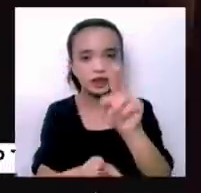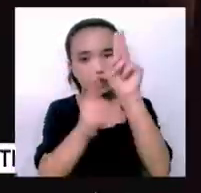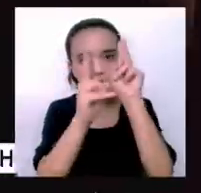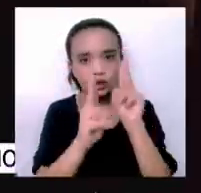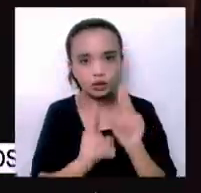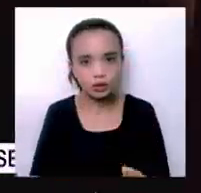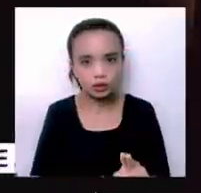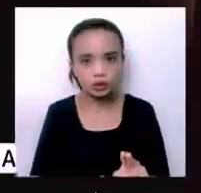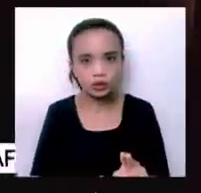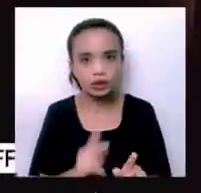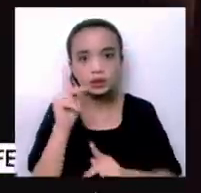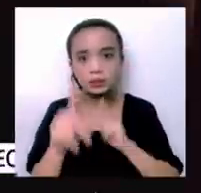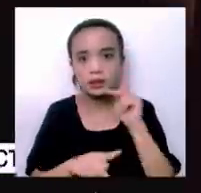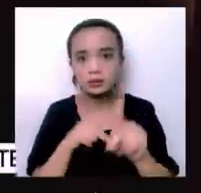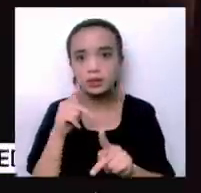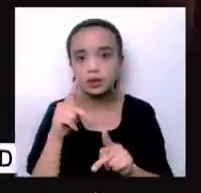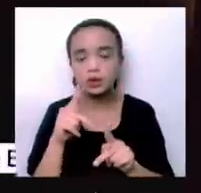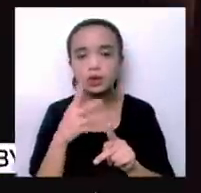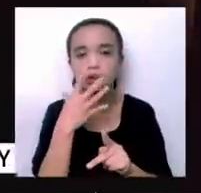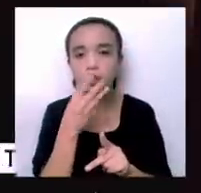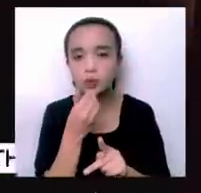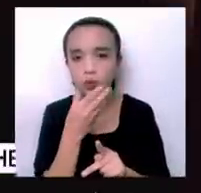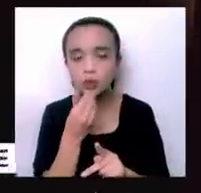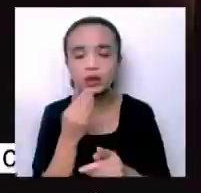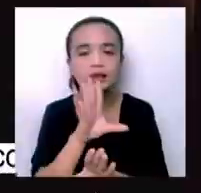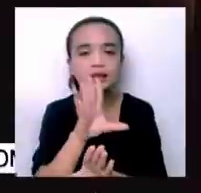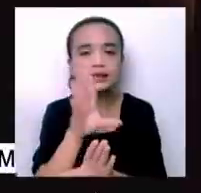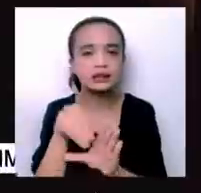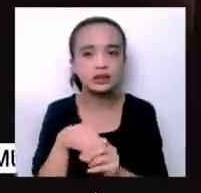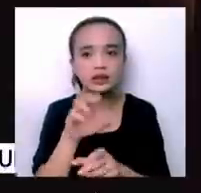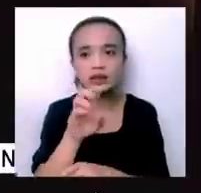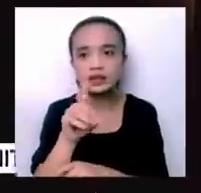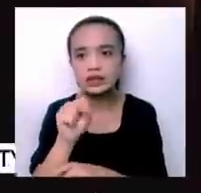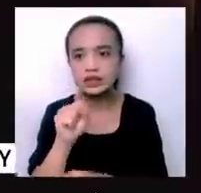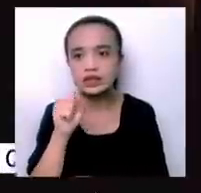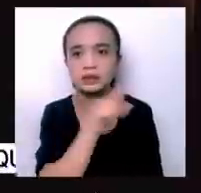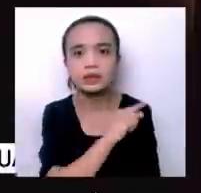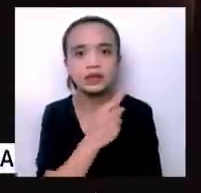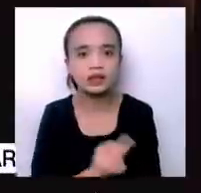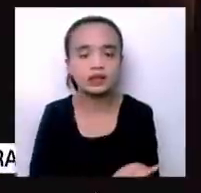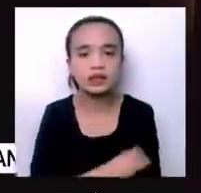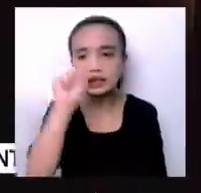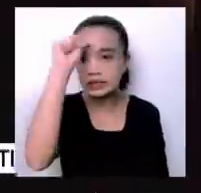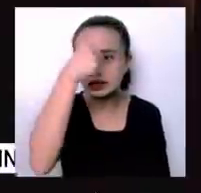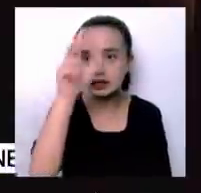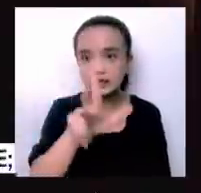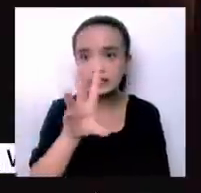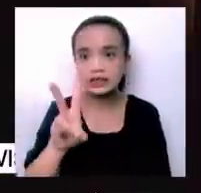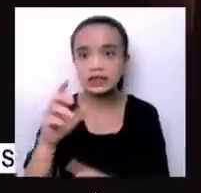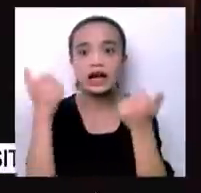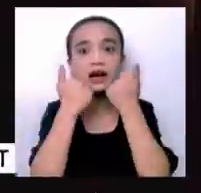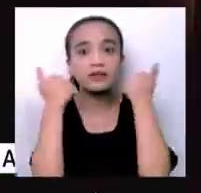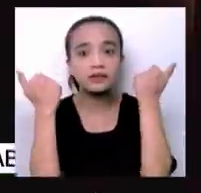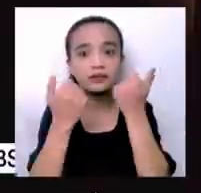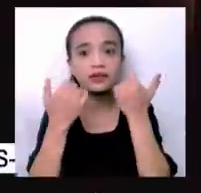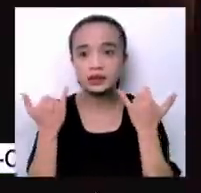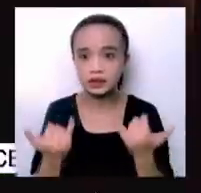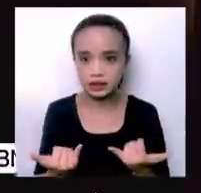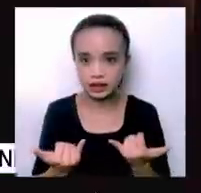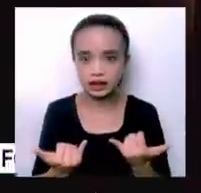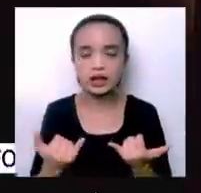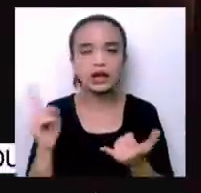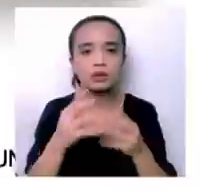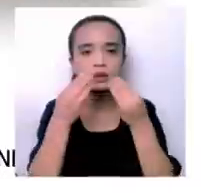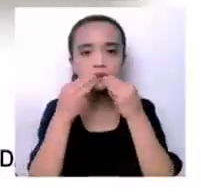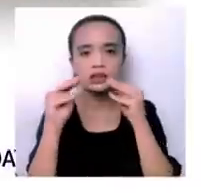people behind the EDSA People Power Revolution as the country marks its 36th anniversary today. In his message, the chief